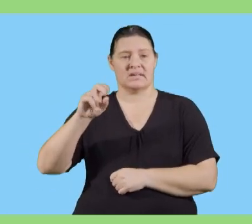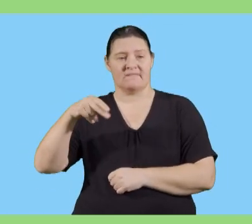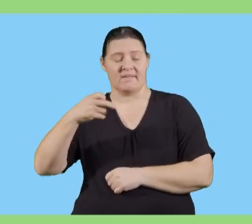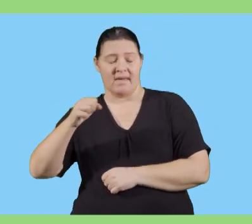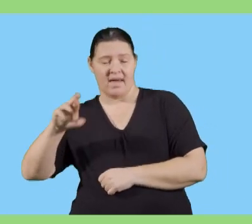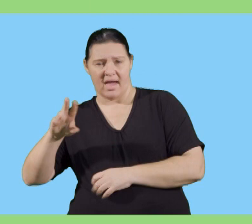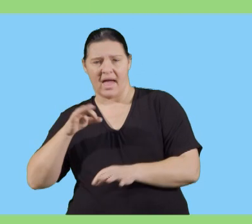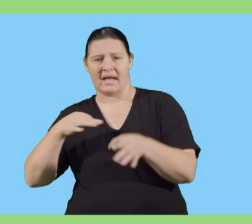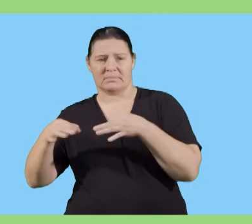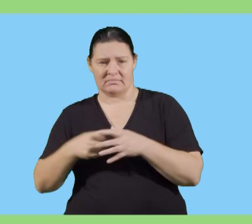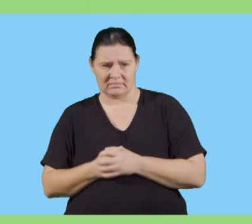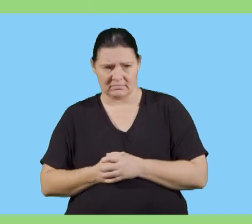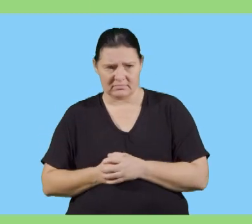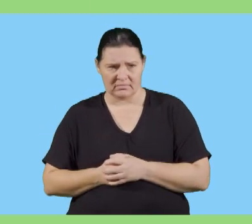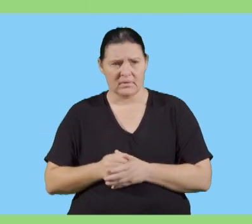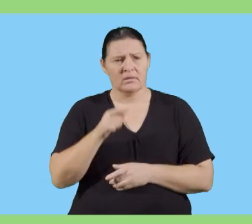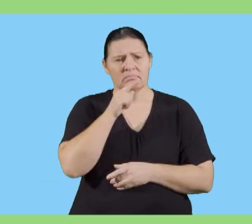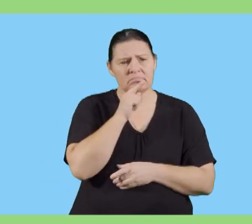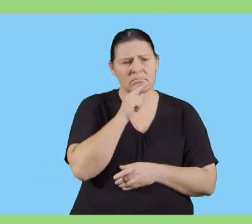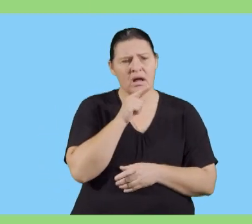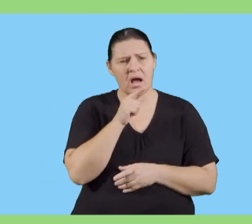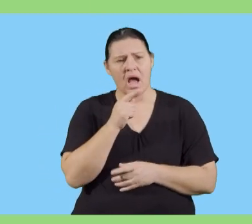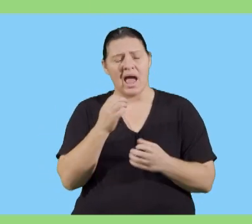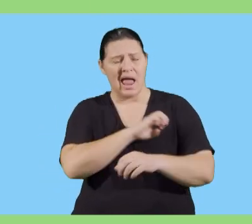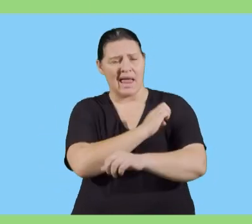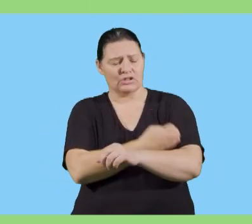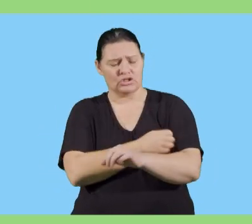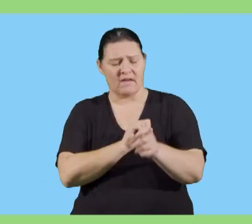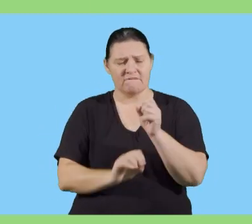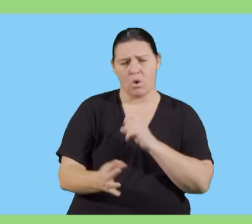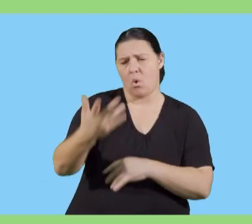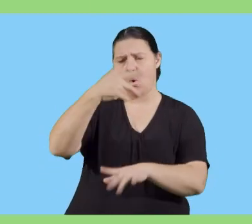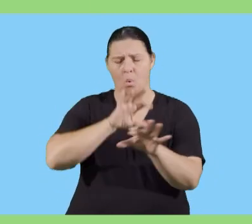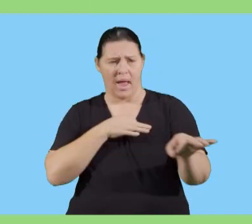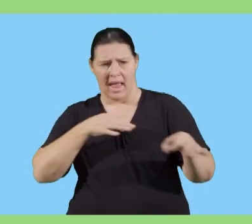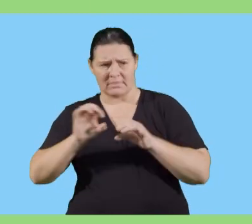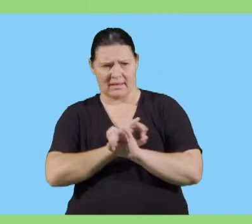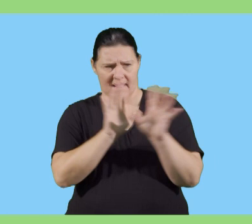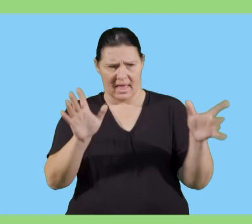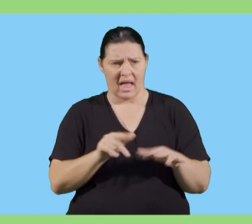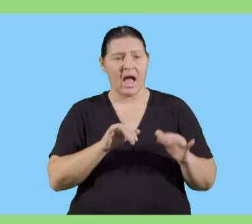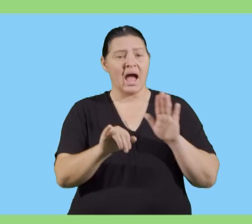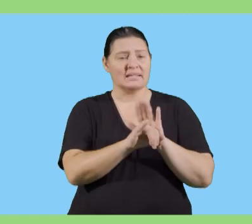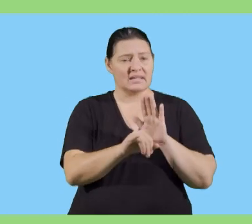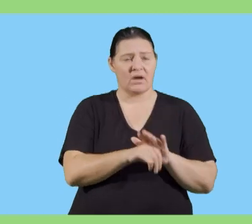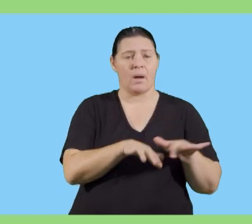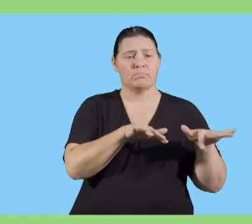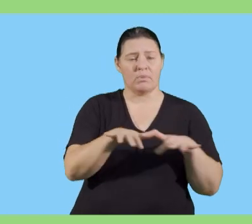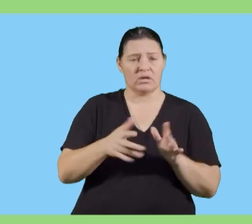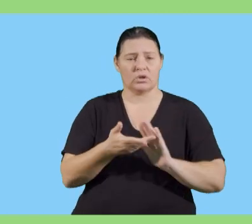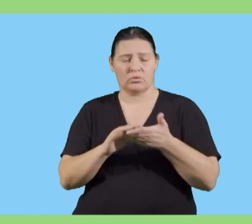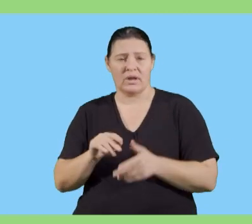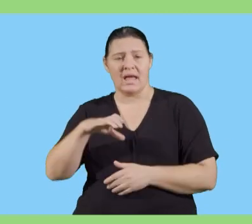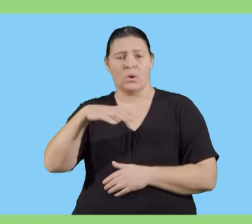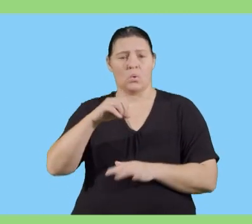energy. And lastly, you need to be able to identify populations, communities, ecosystem, and the biosphere.